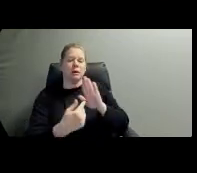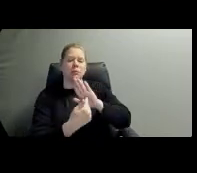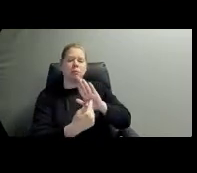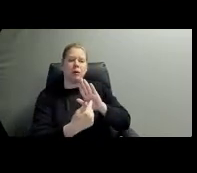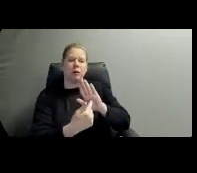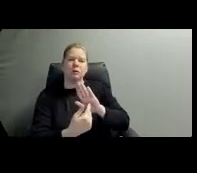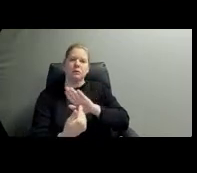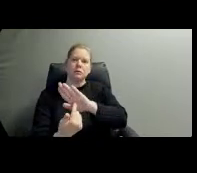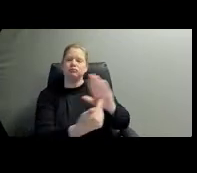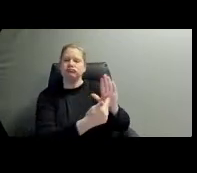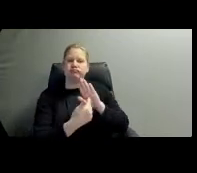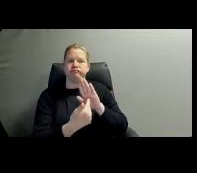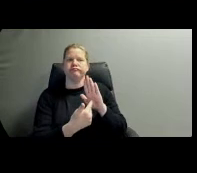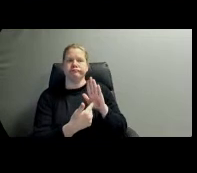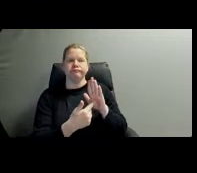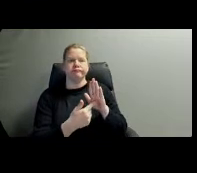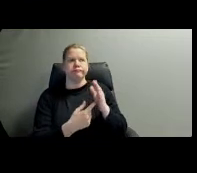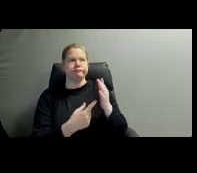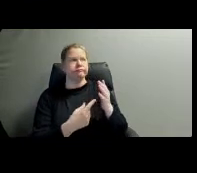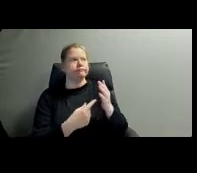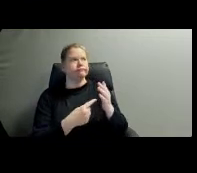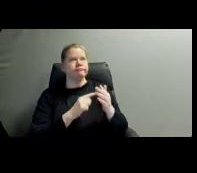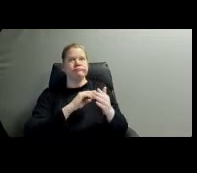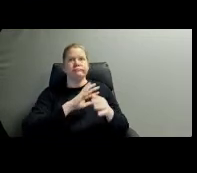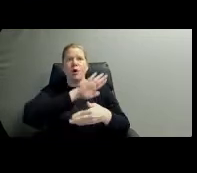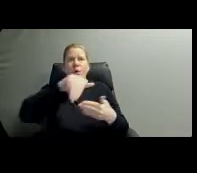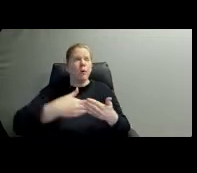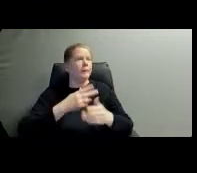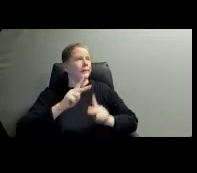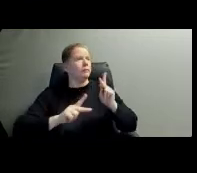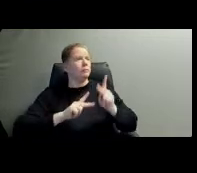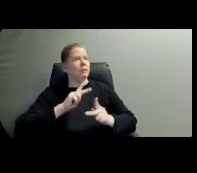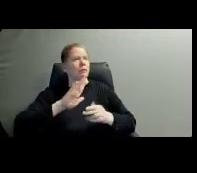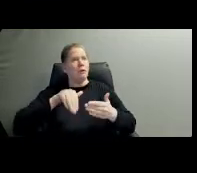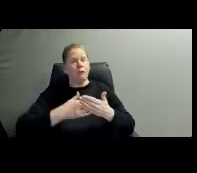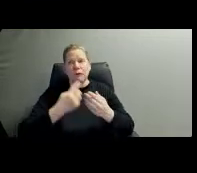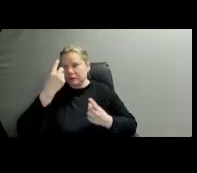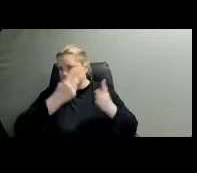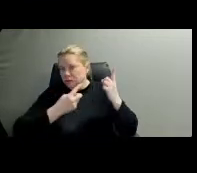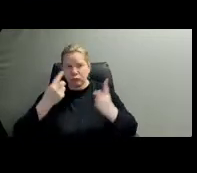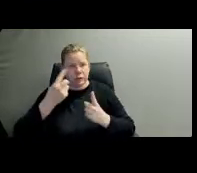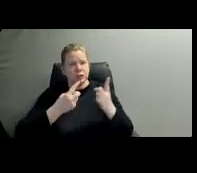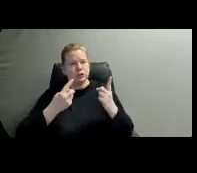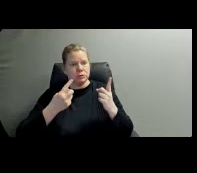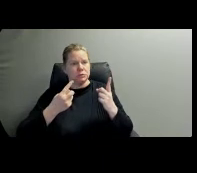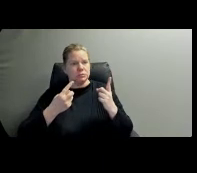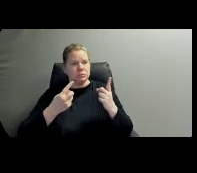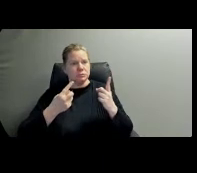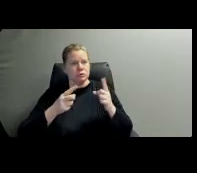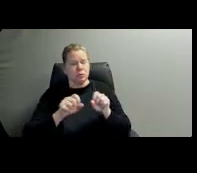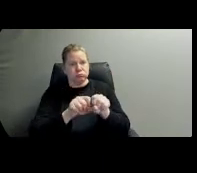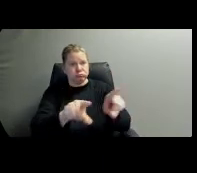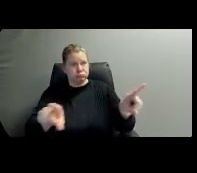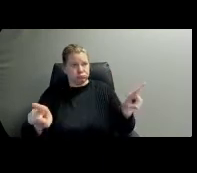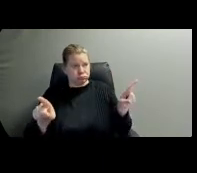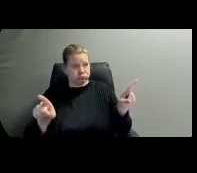consideration all kinds of people, all kinds of preferences, etc., and that itself is having just by sending the model training